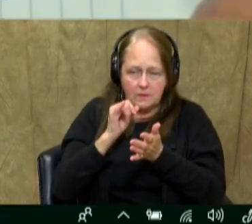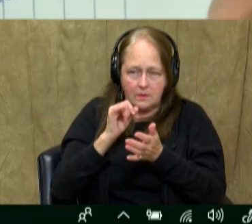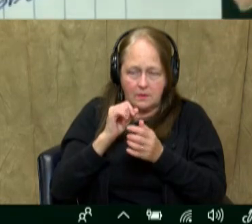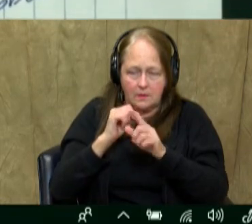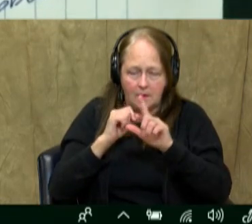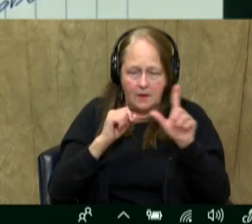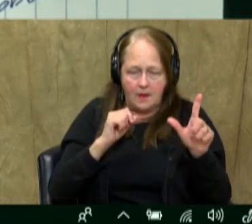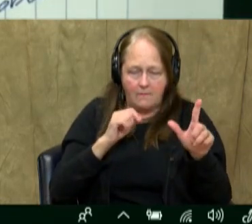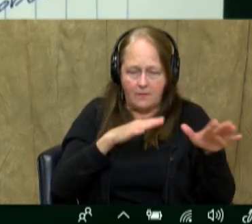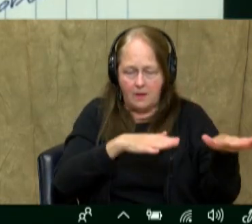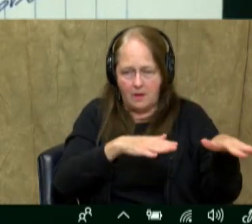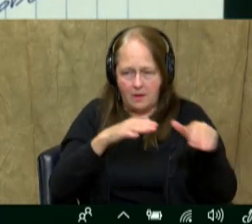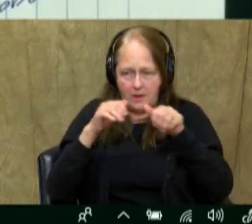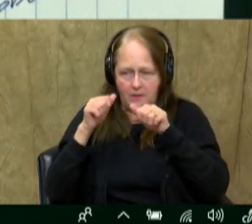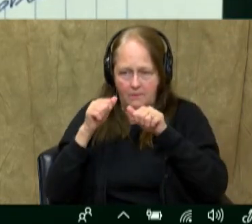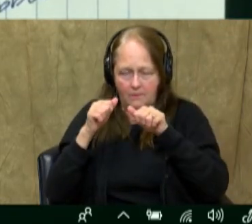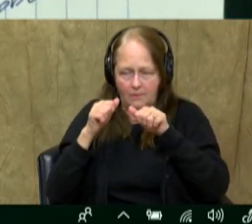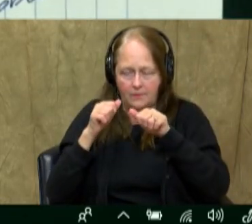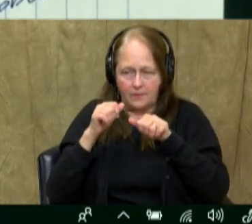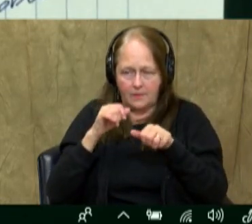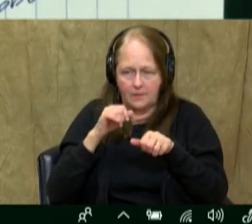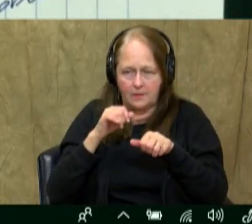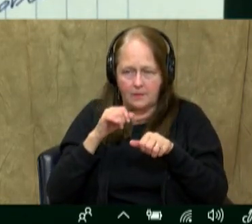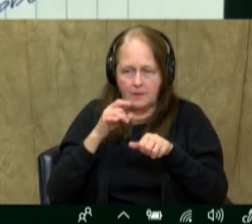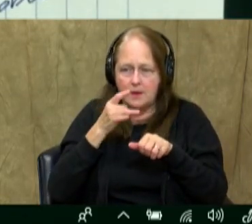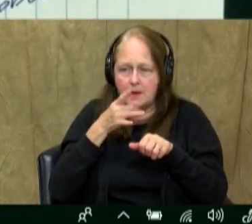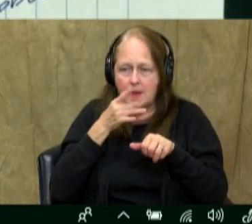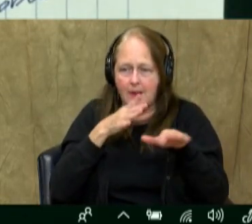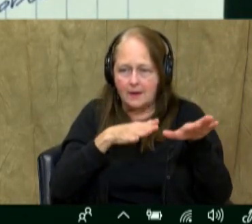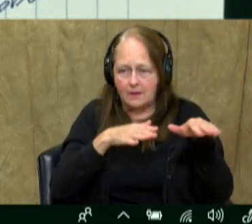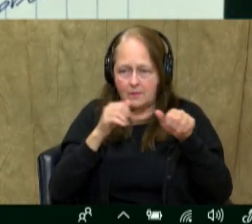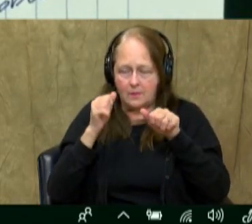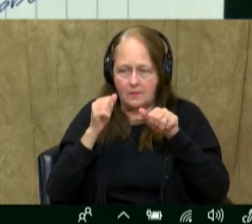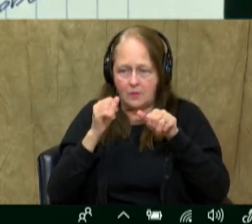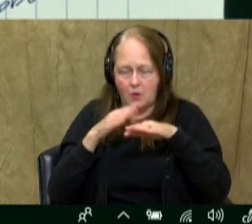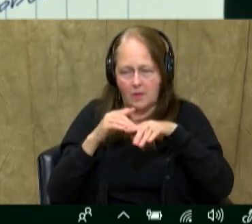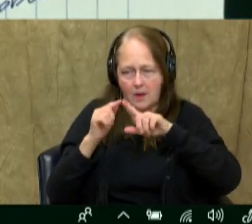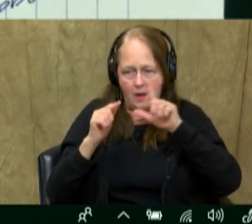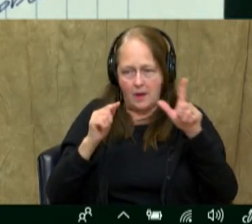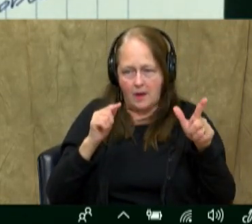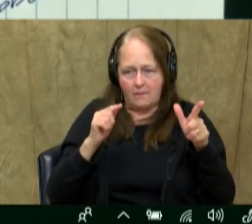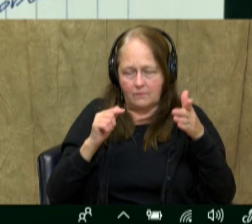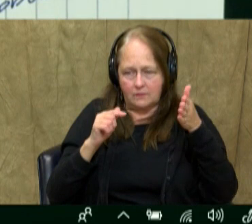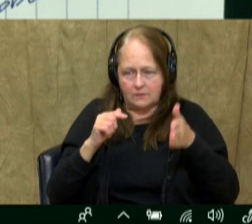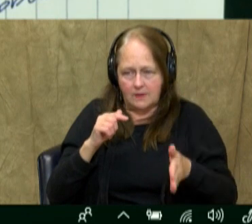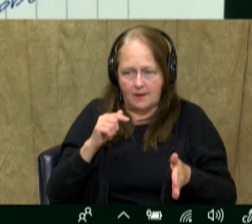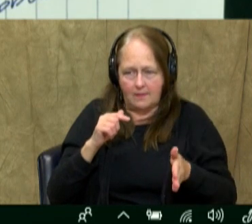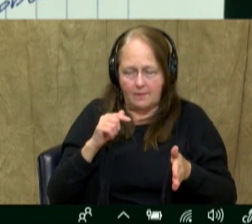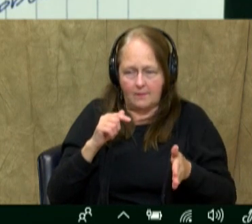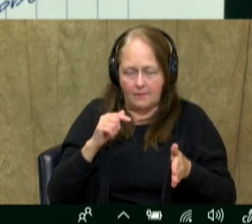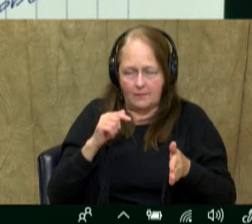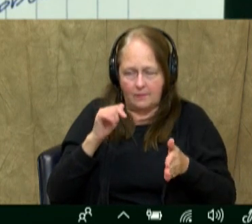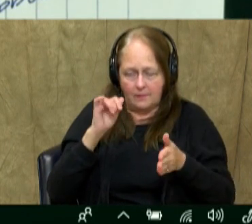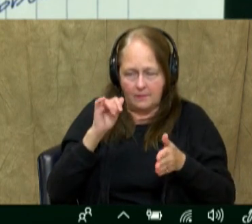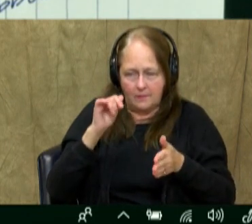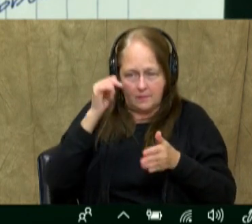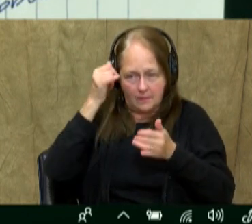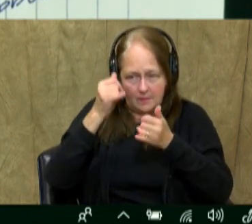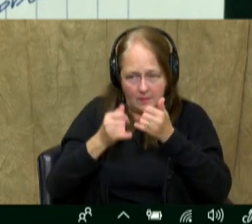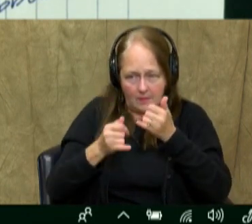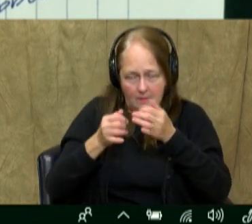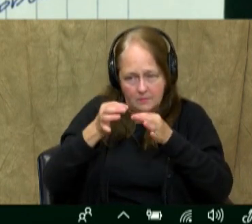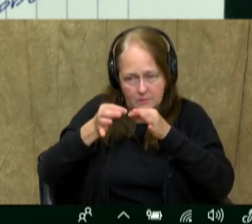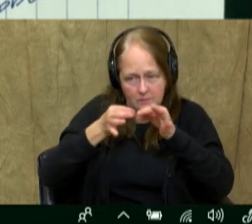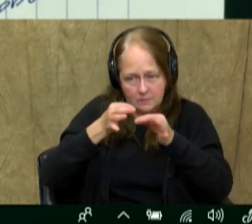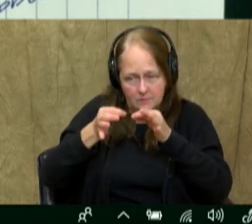left leaving. If the light looks like it's leaving, it's going to be on the left-hand side. The last piece of